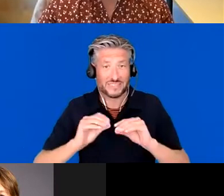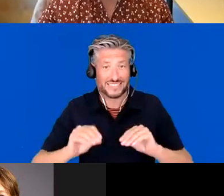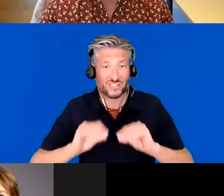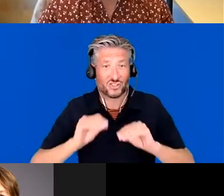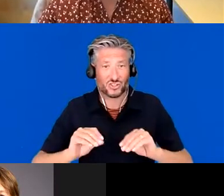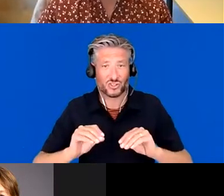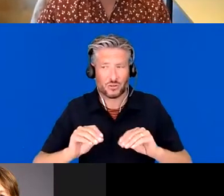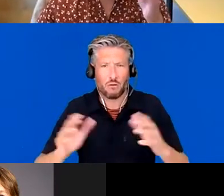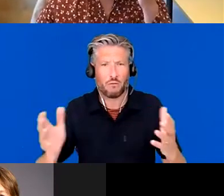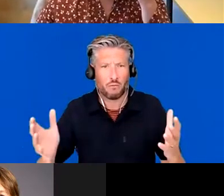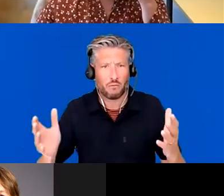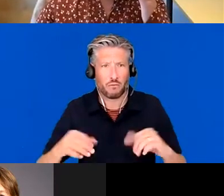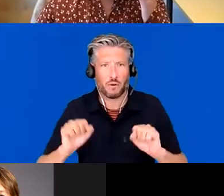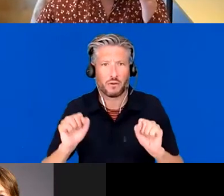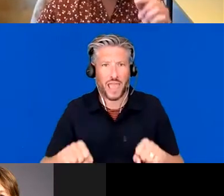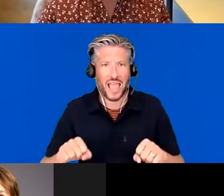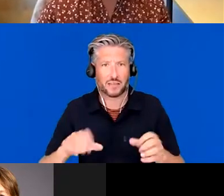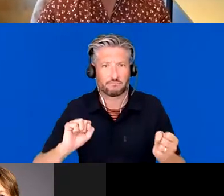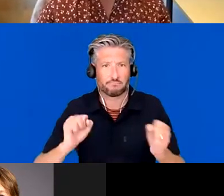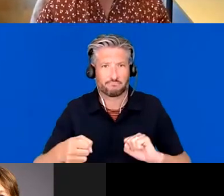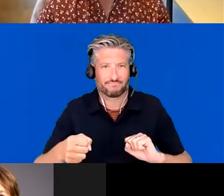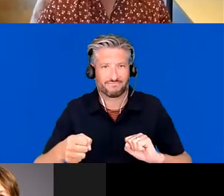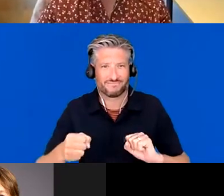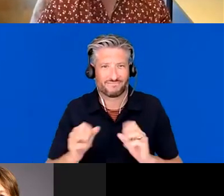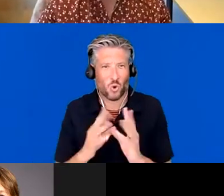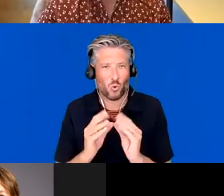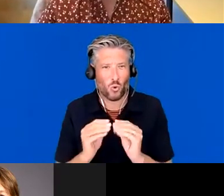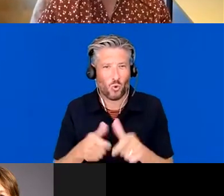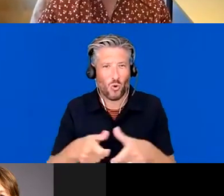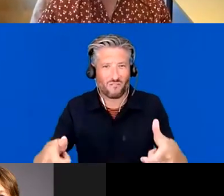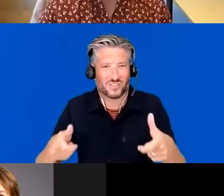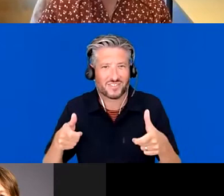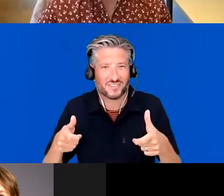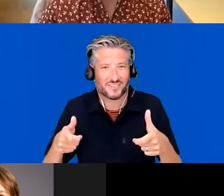in the participants that they were using something that they actually knew how to use for once.